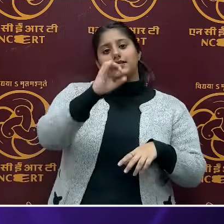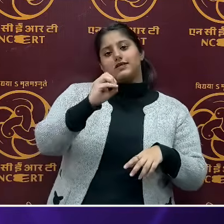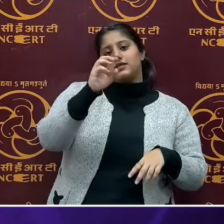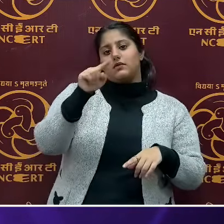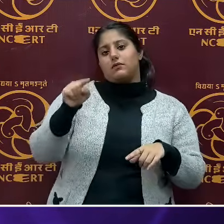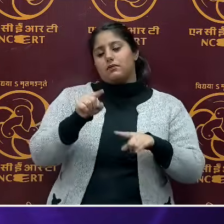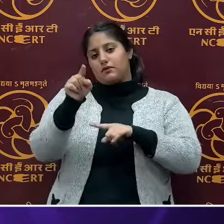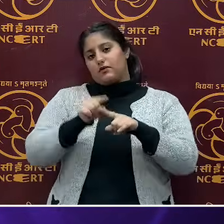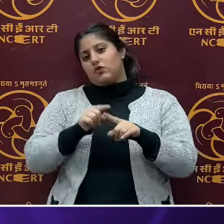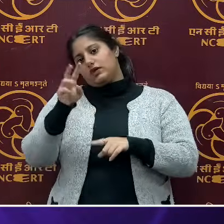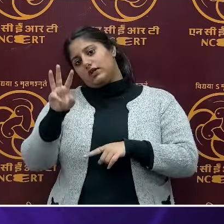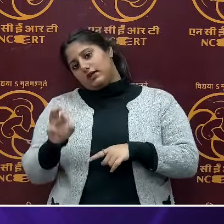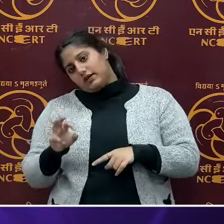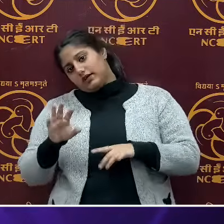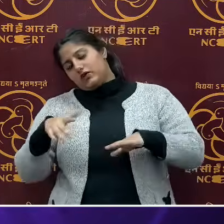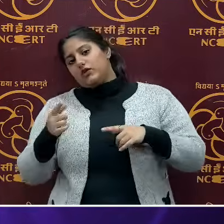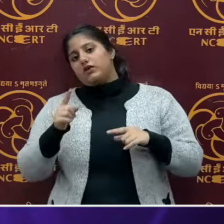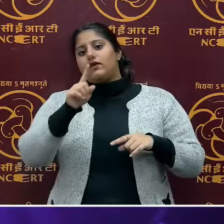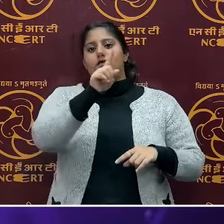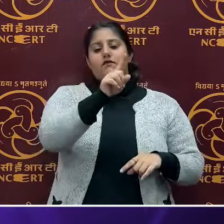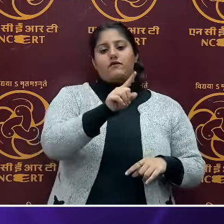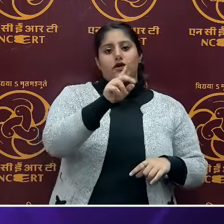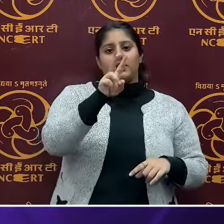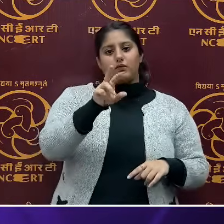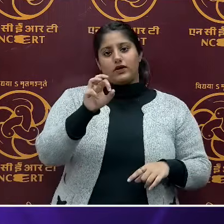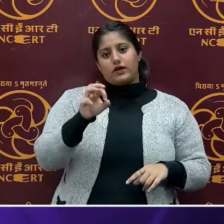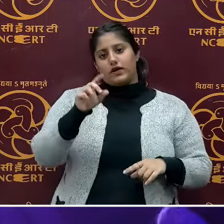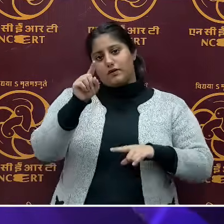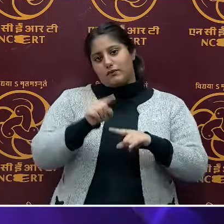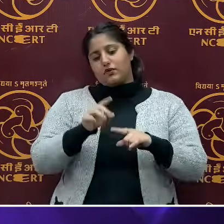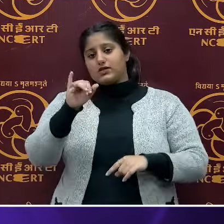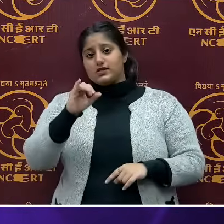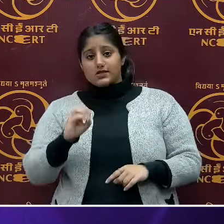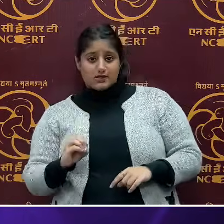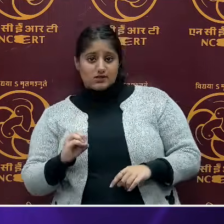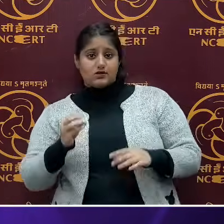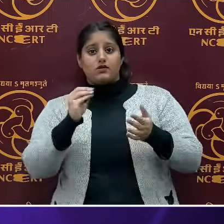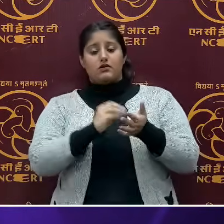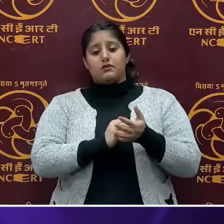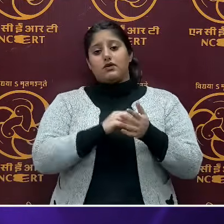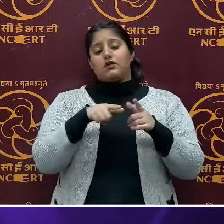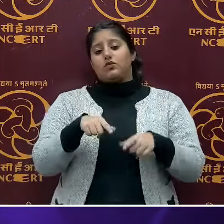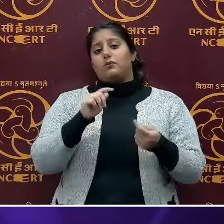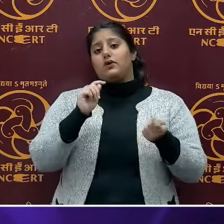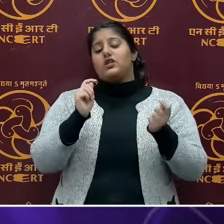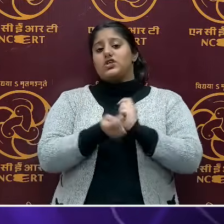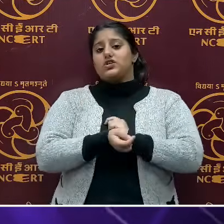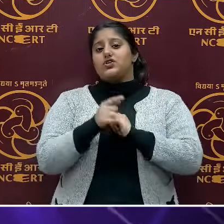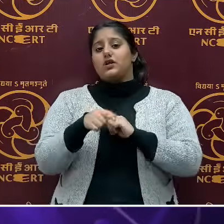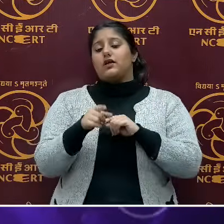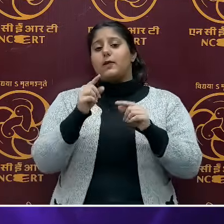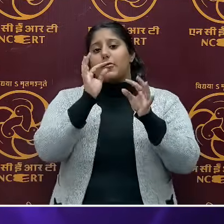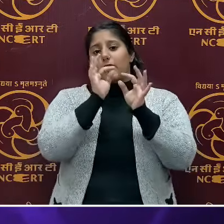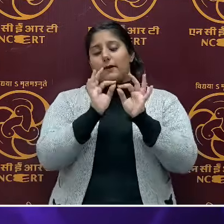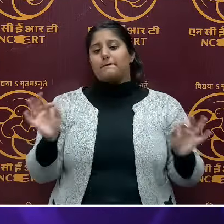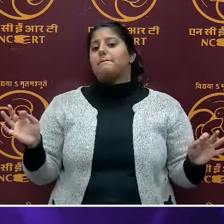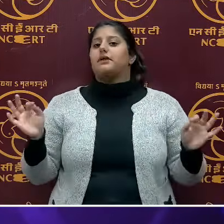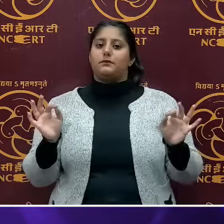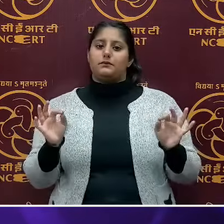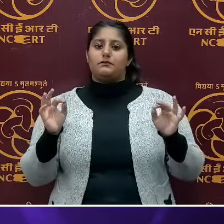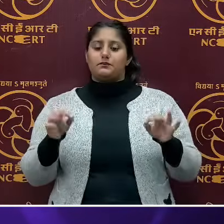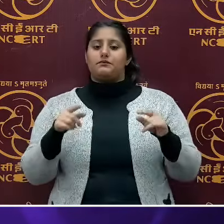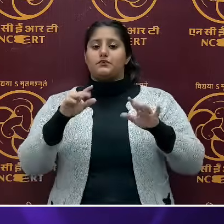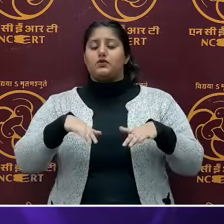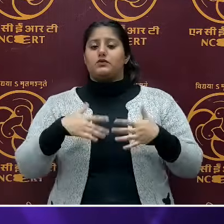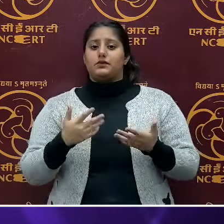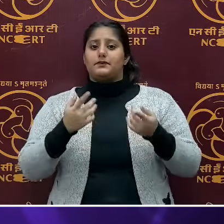given. Another one is 120 upon 60 is given. So, we need to convert them into its simplest form and